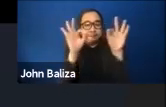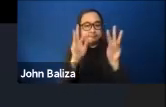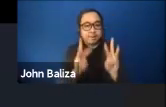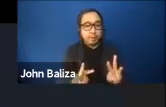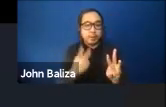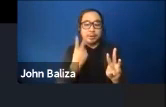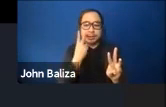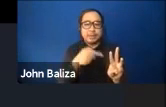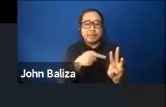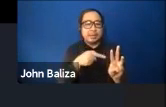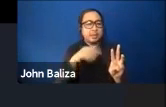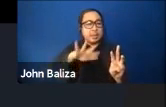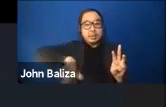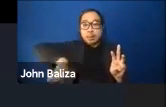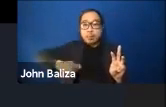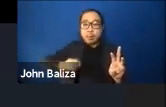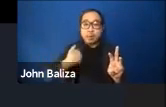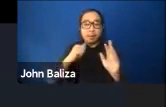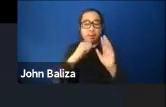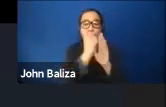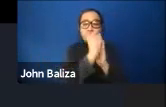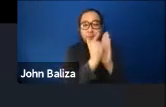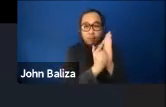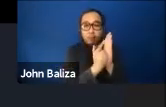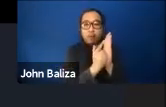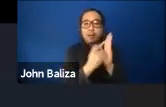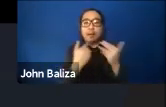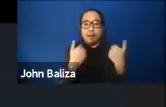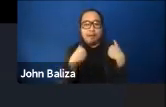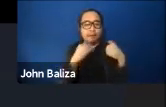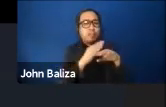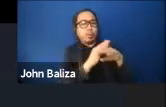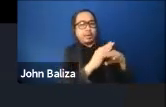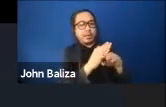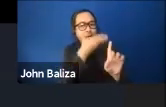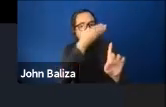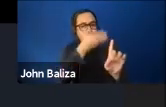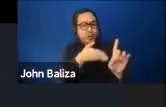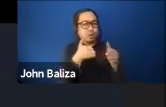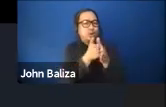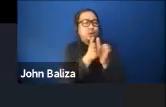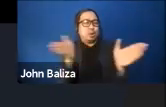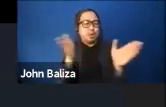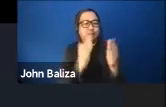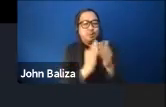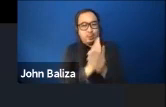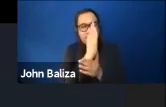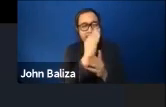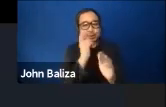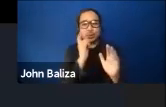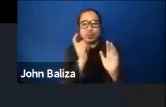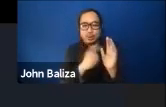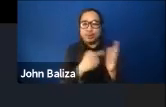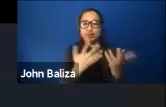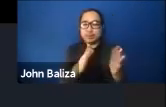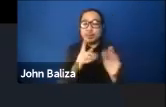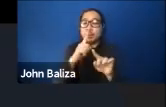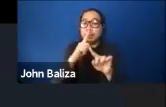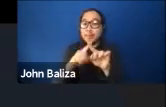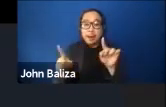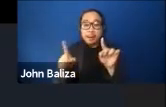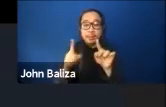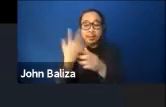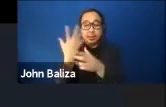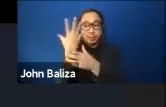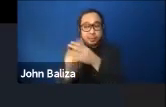we are protected generally as a Cambodian citizen. However, we have seen the absence of a certain